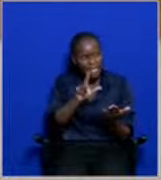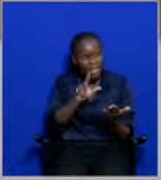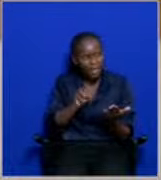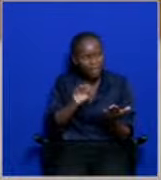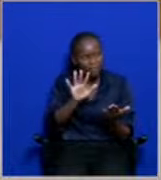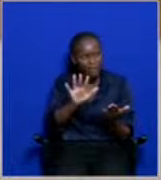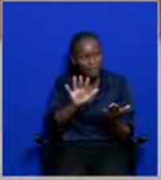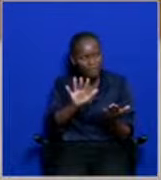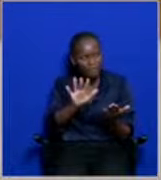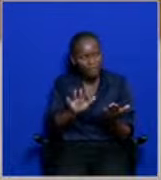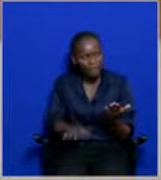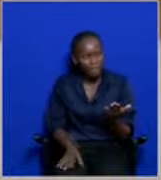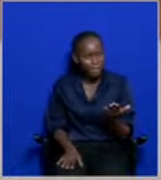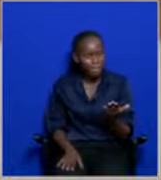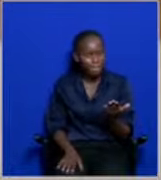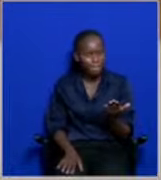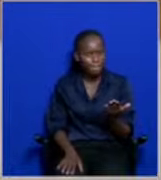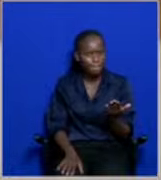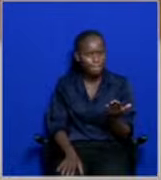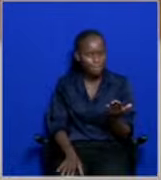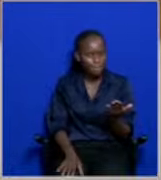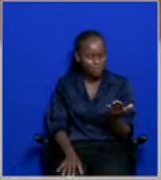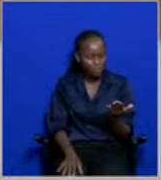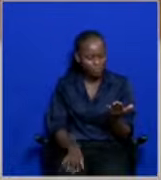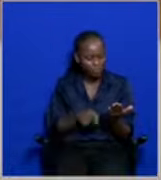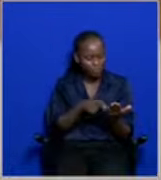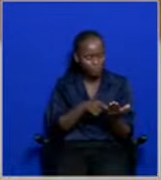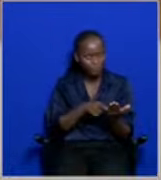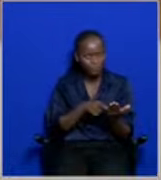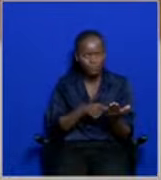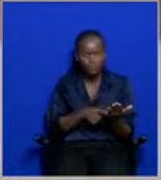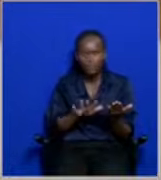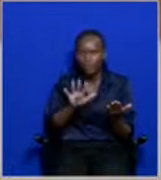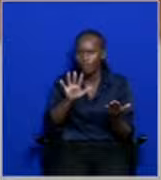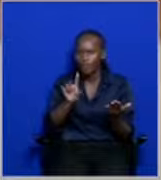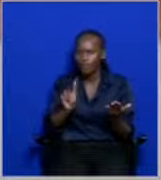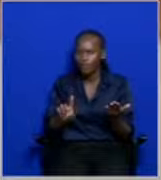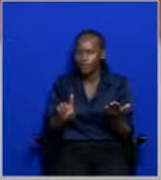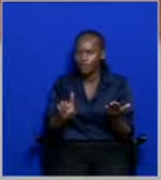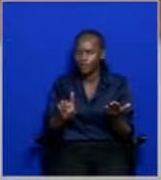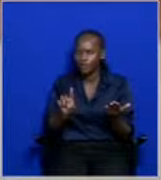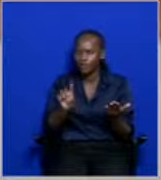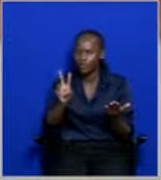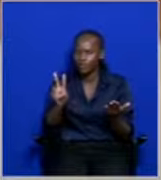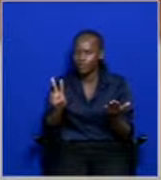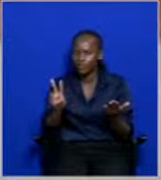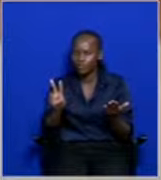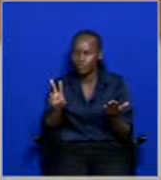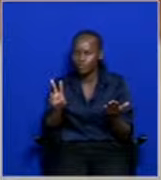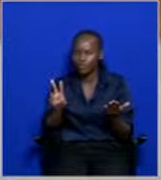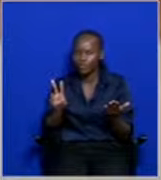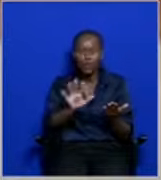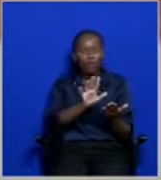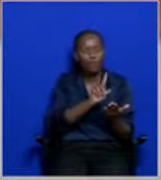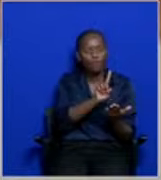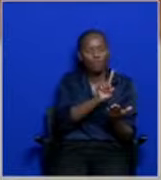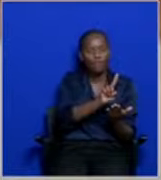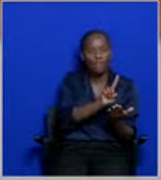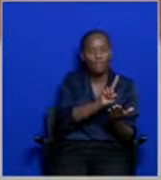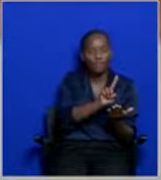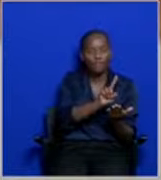it's got something else. 512. 512, not 511. 511 is not part of TLM5.